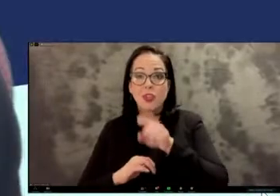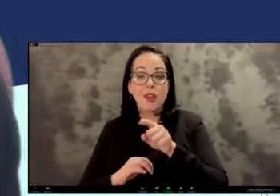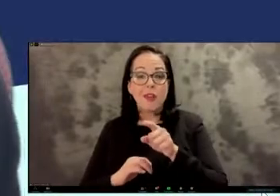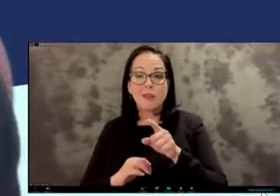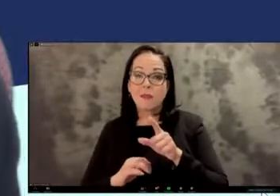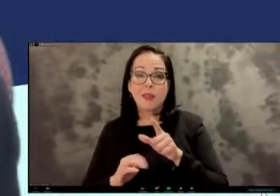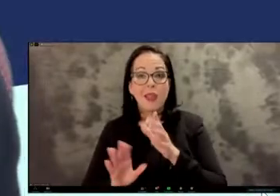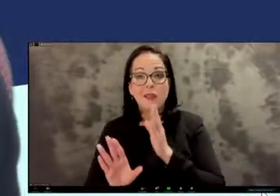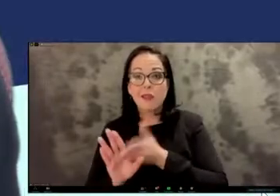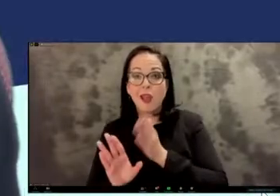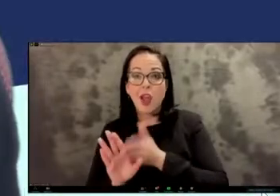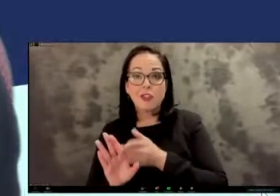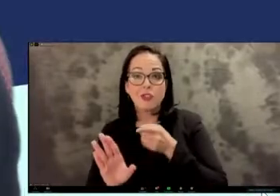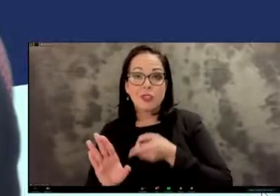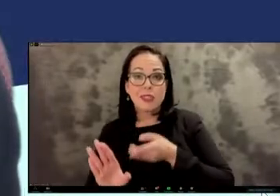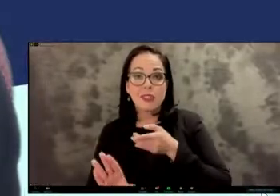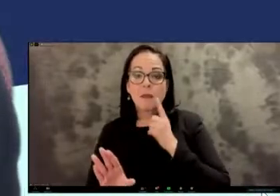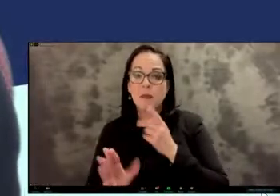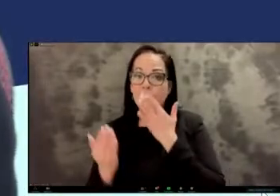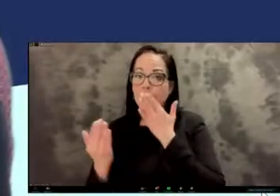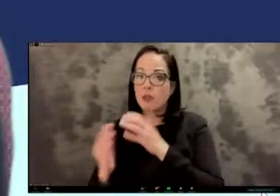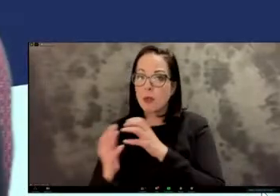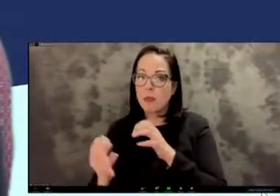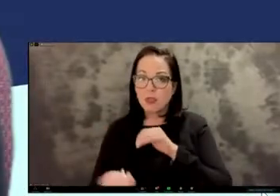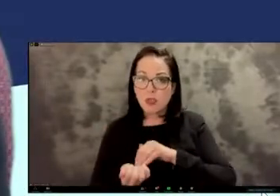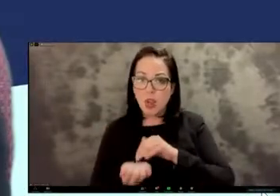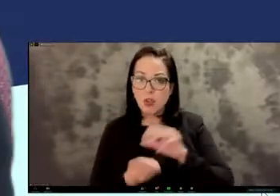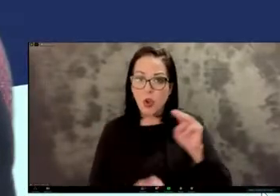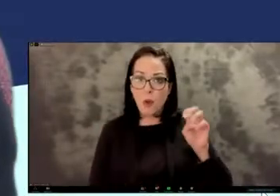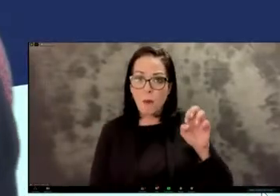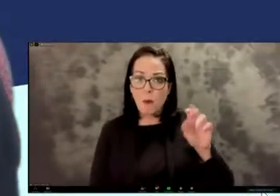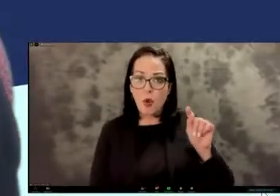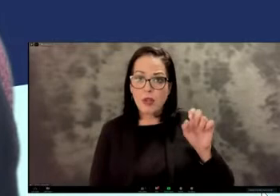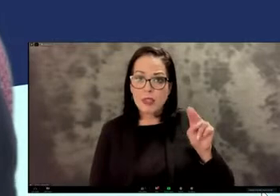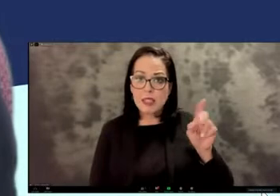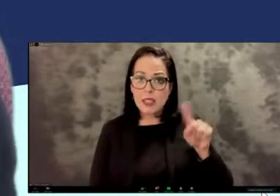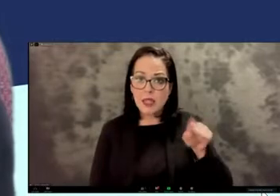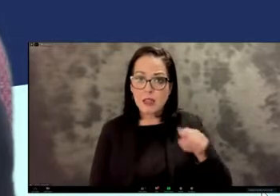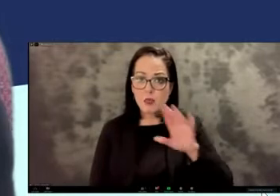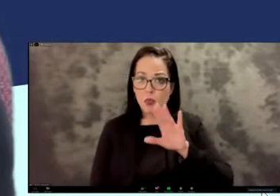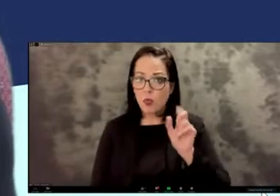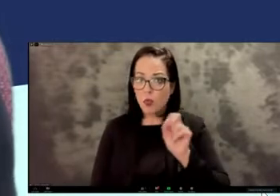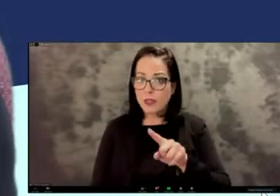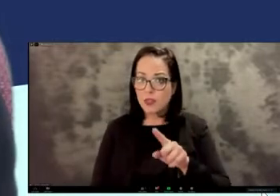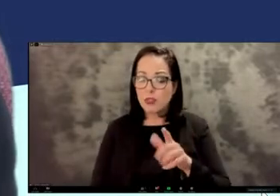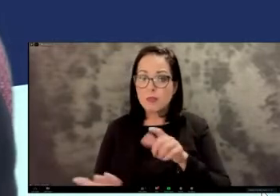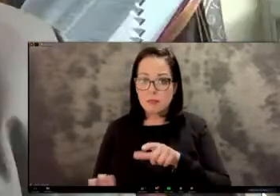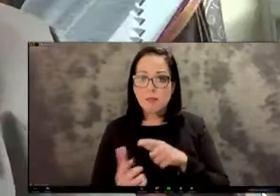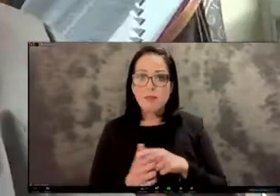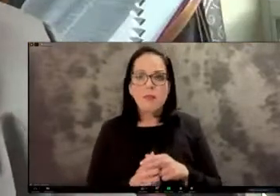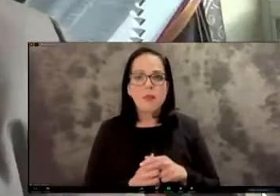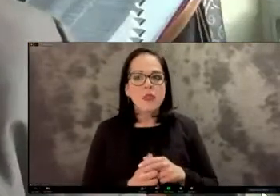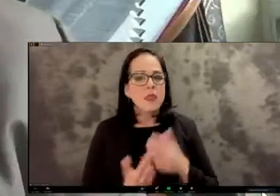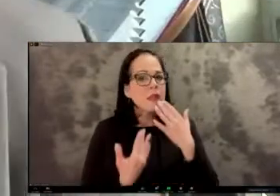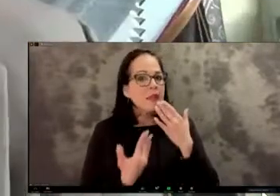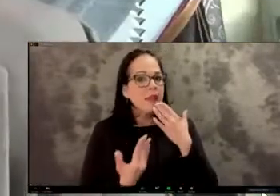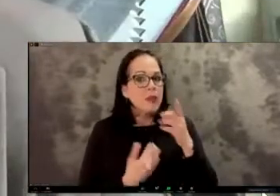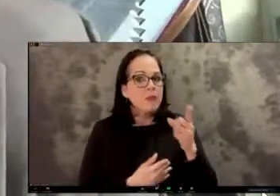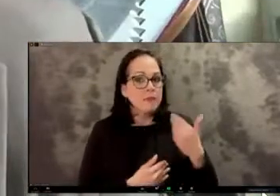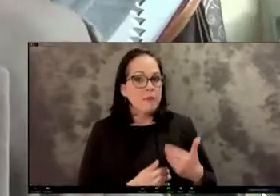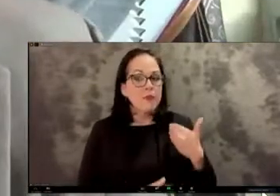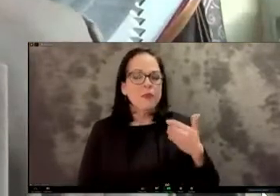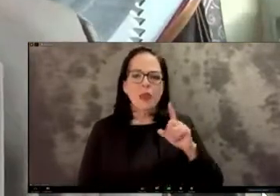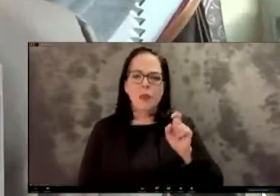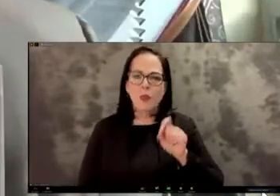Good, thank you so much. Dr. Martinez, if you would please state your question, and then Mr. Watts. Thank you, Madam Chair. This